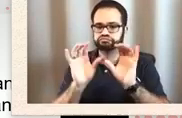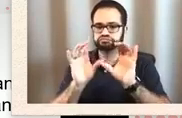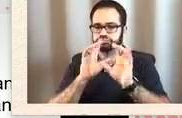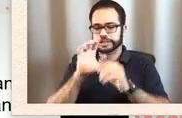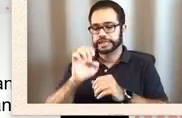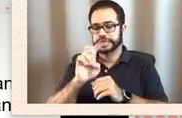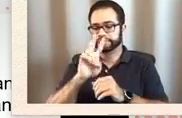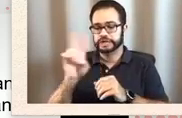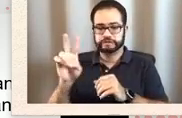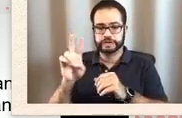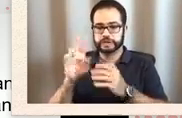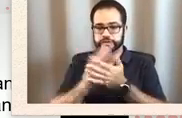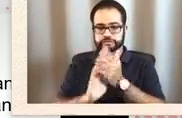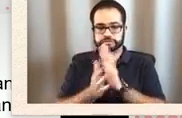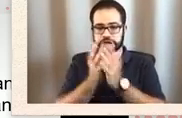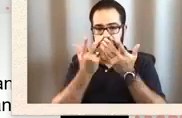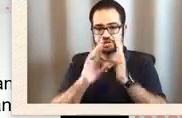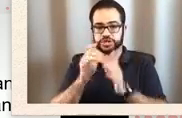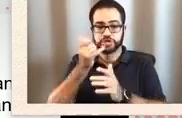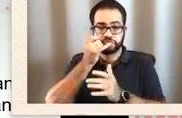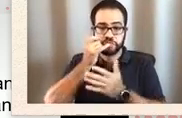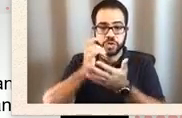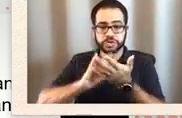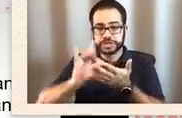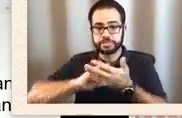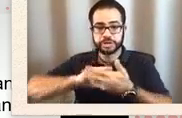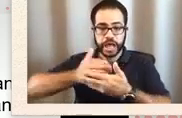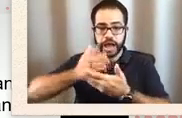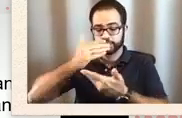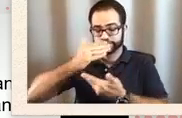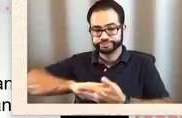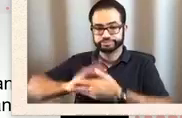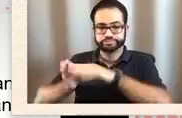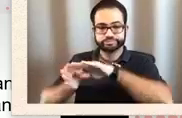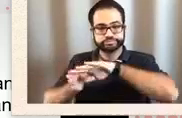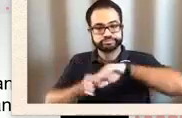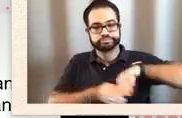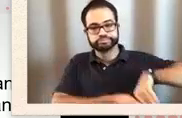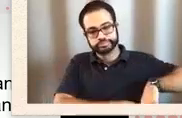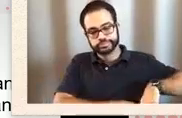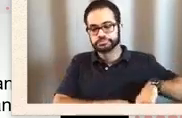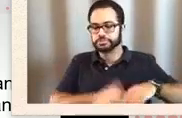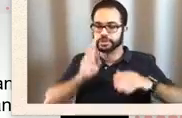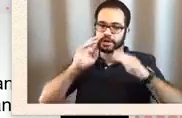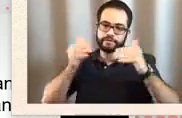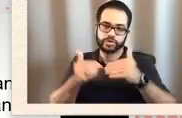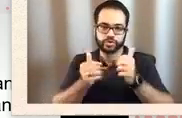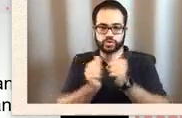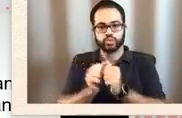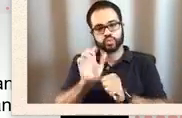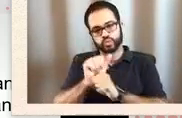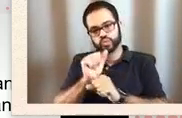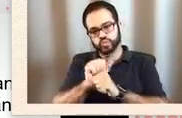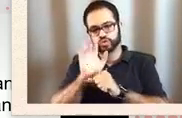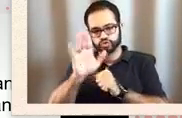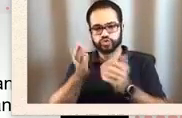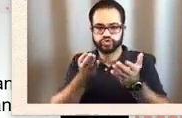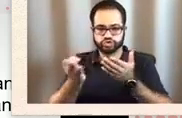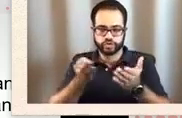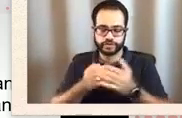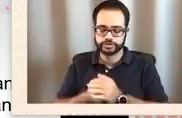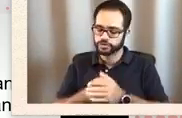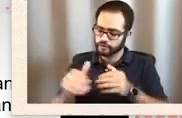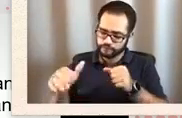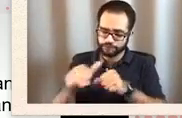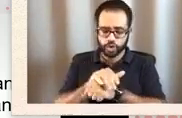site. They can put their phone, their laptop, their tablet, whatever their device is, they can put it away and focus 100% of their